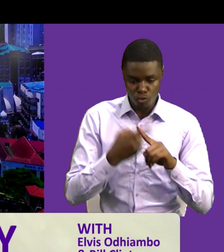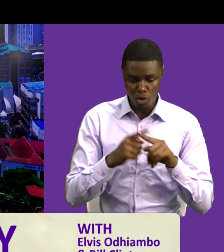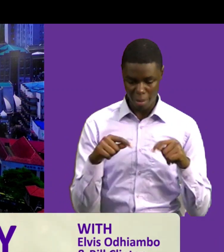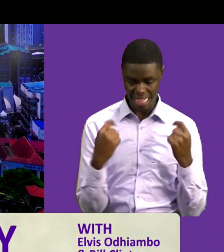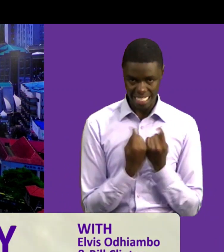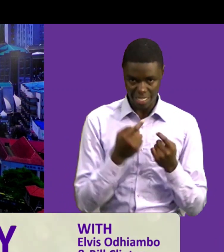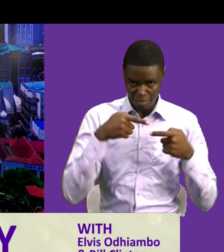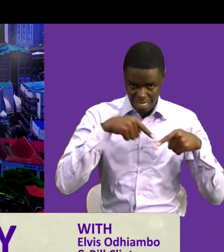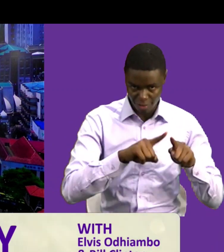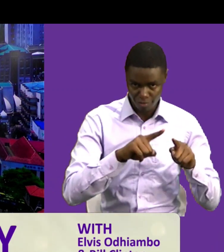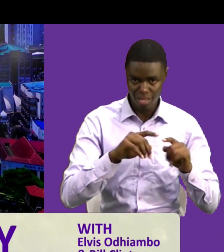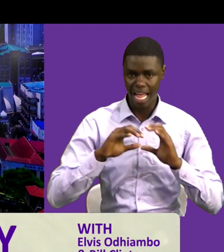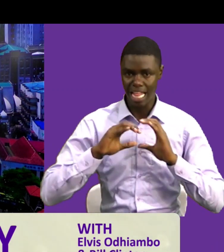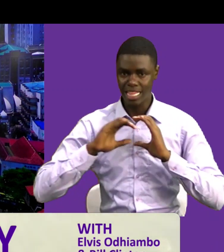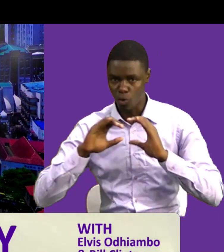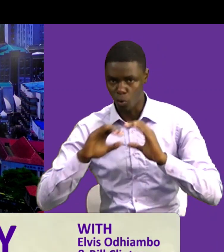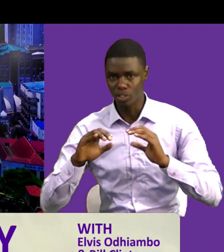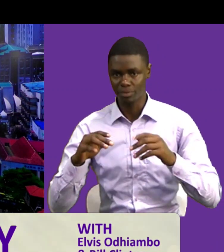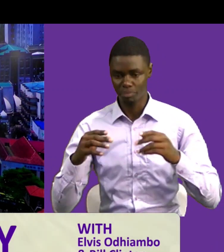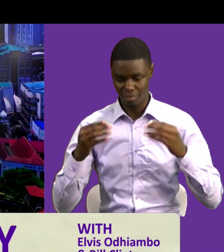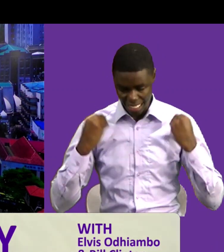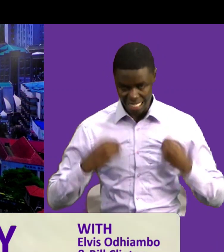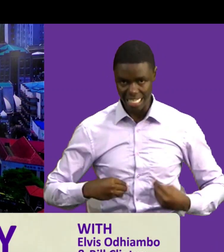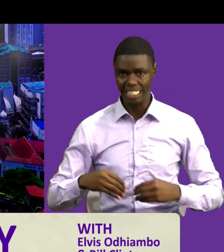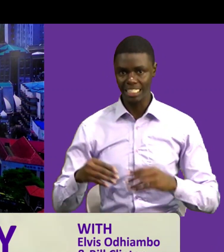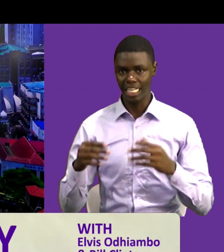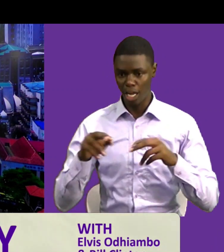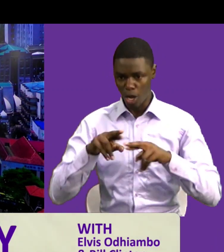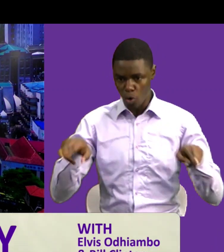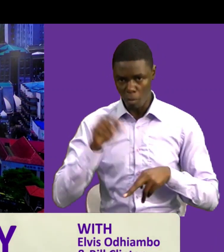coach, the dressing room should be united